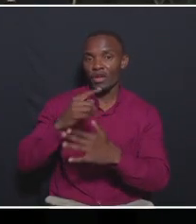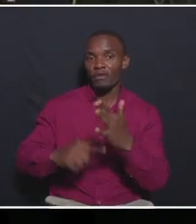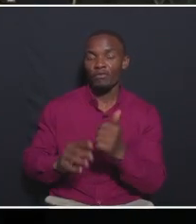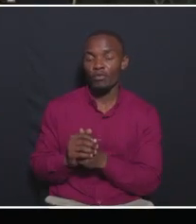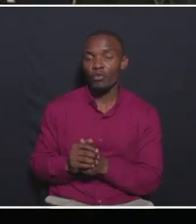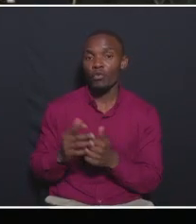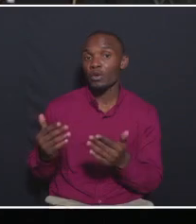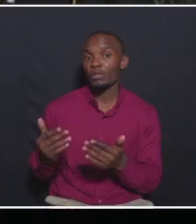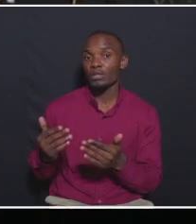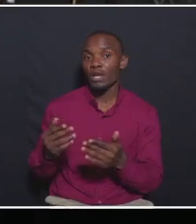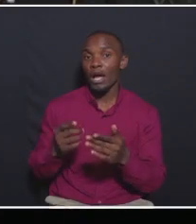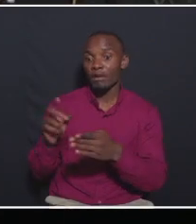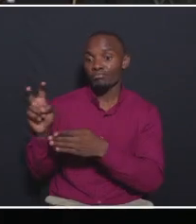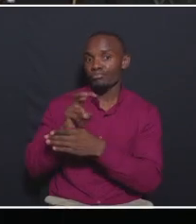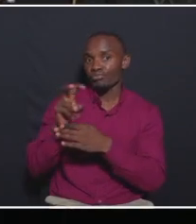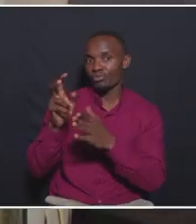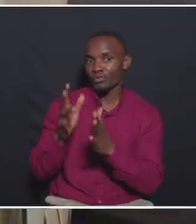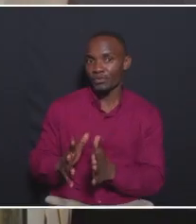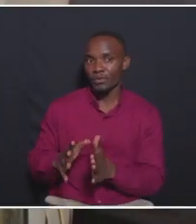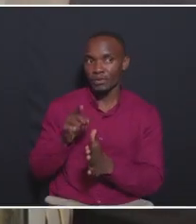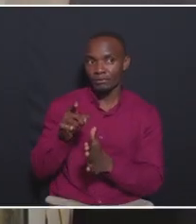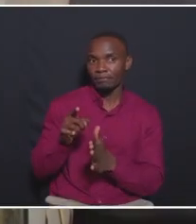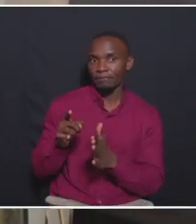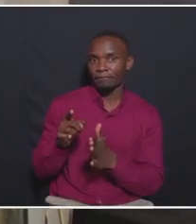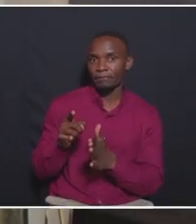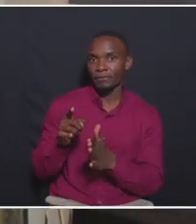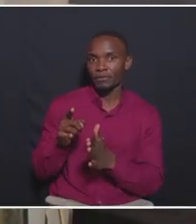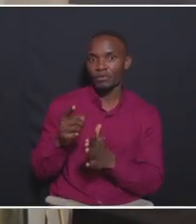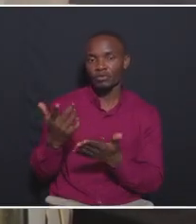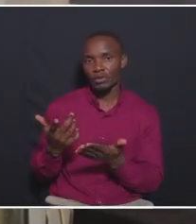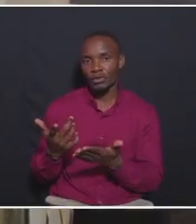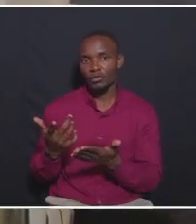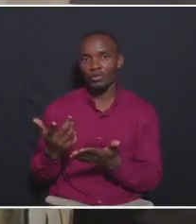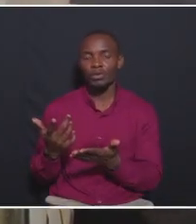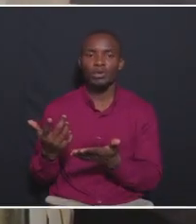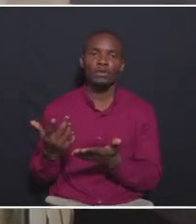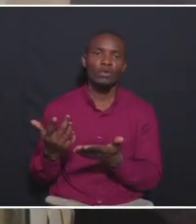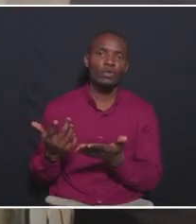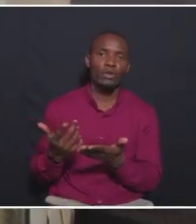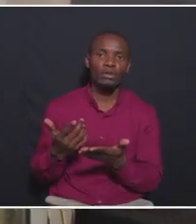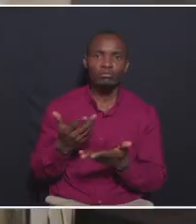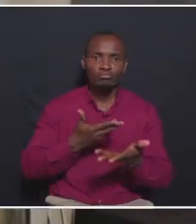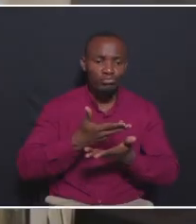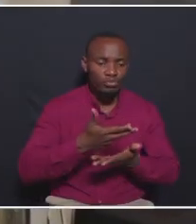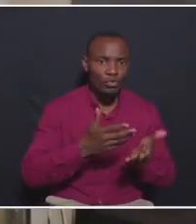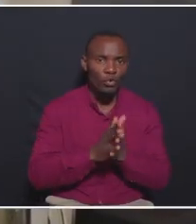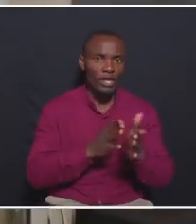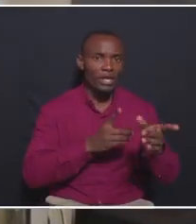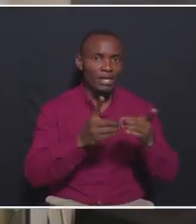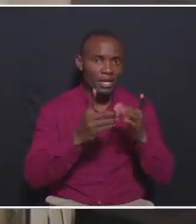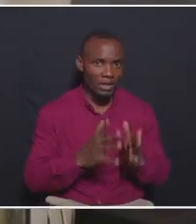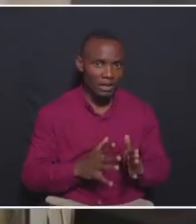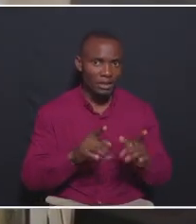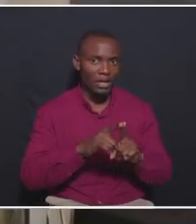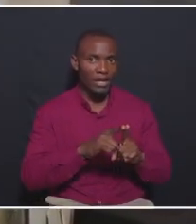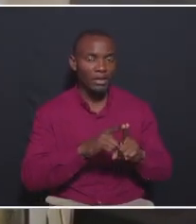So that's the person who will basically be answering to a producer or a director, so to say. Down